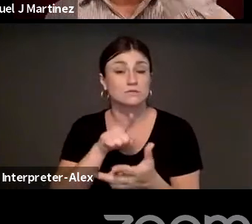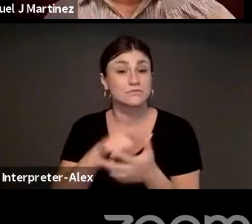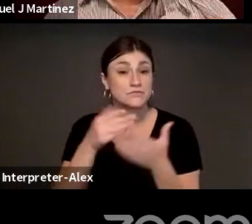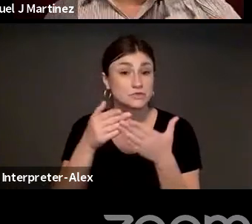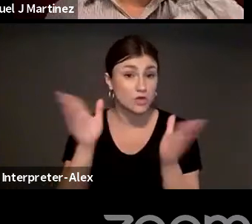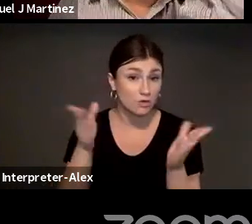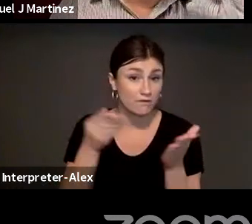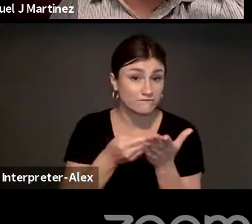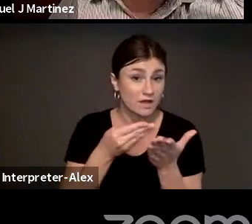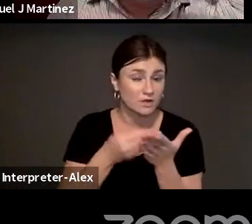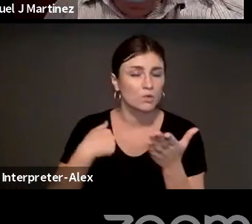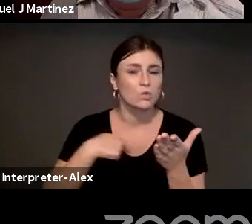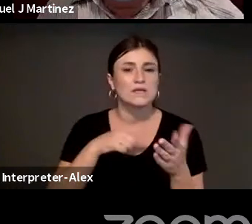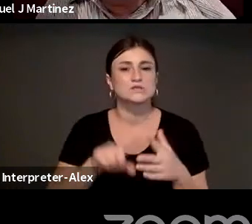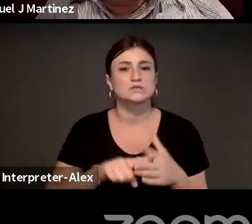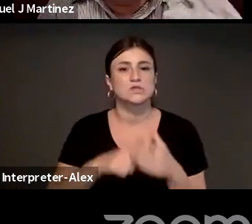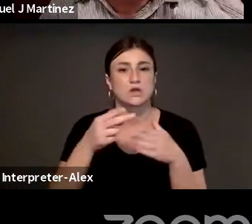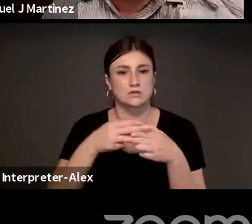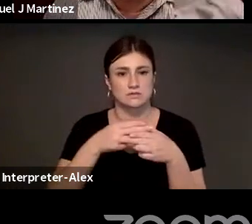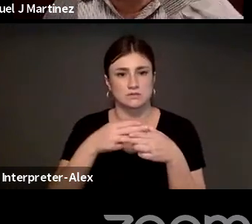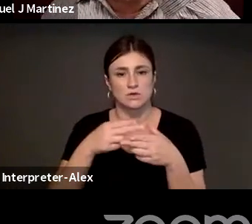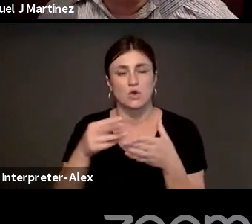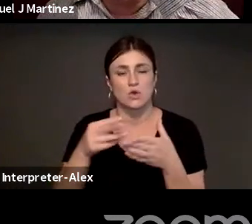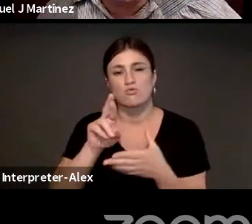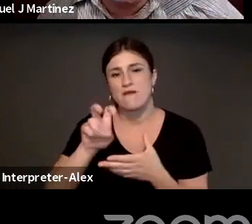started our interim budget with revenue of